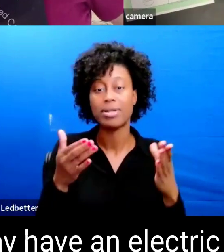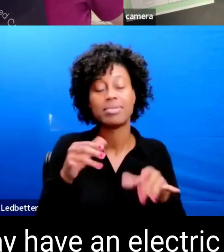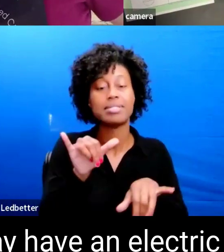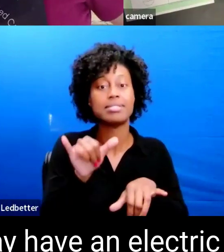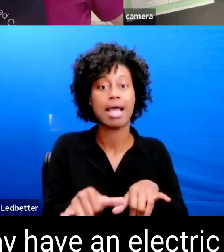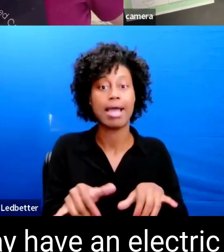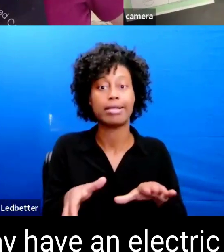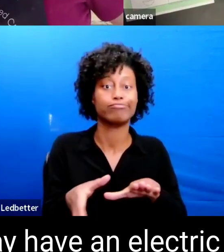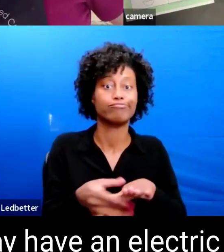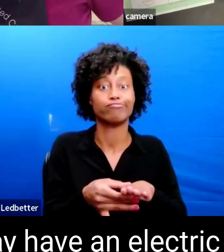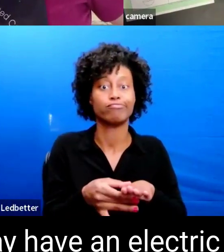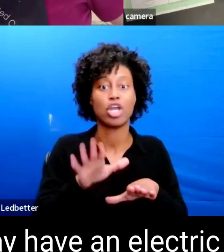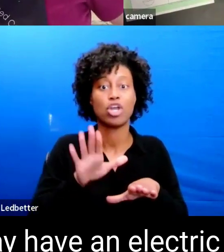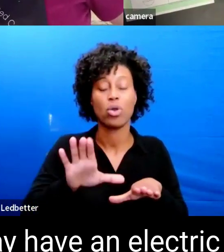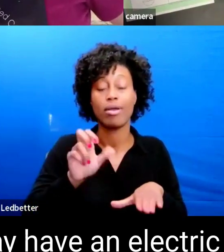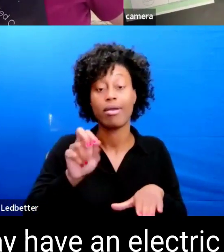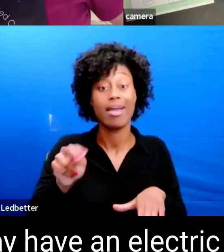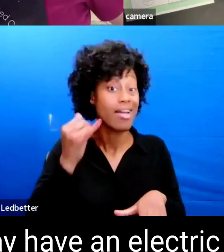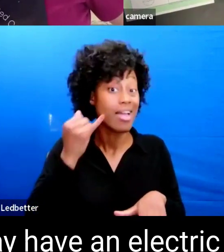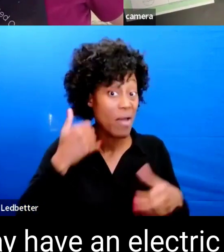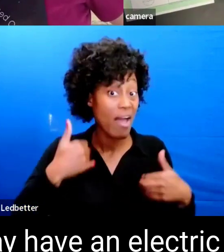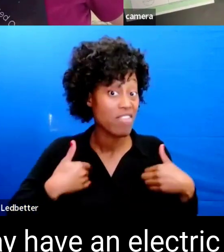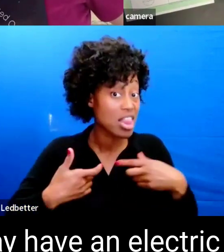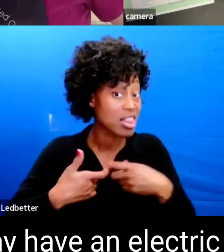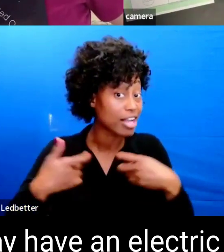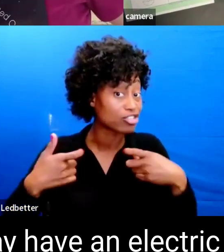Now you may have an electric can opener